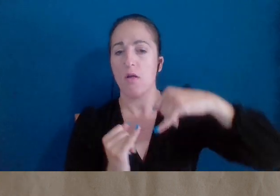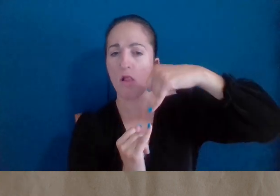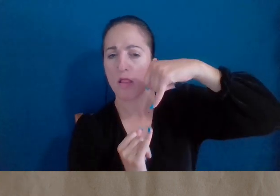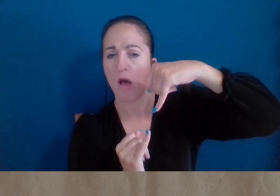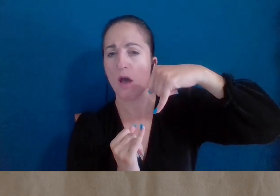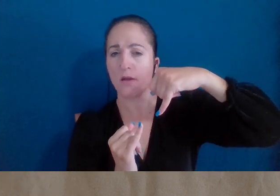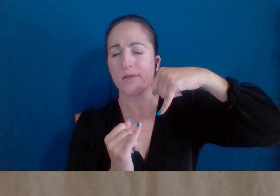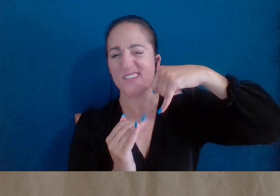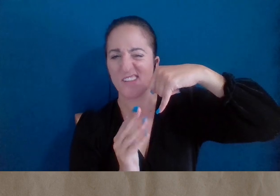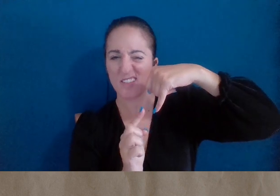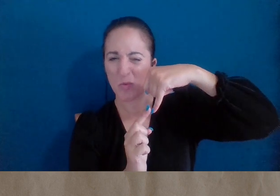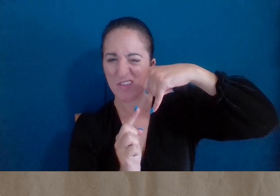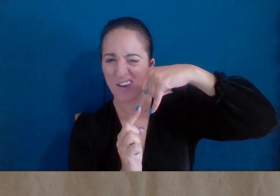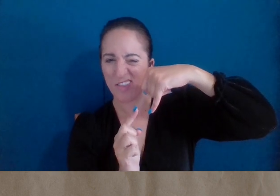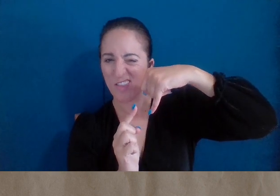bit.